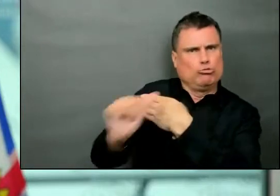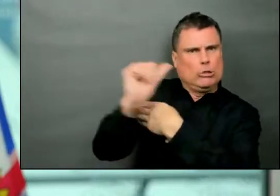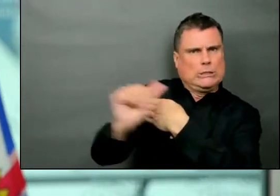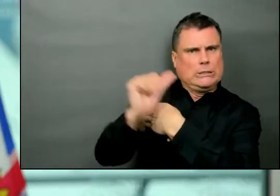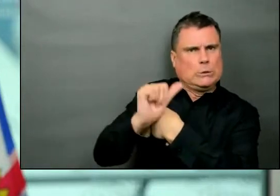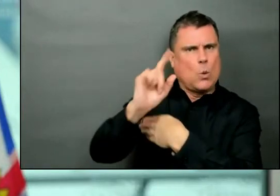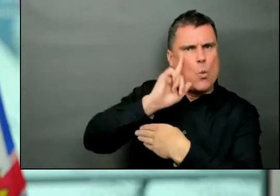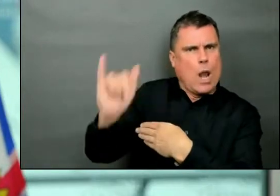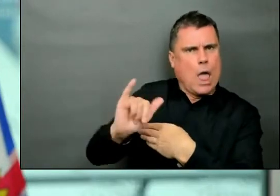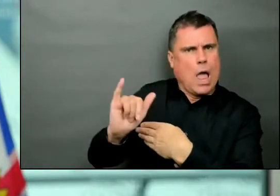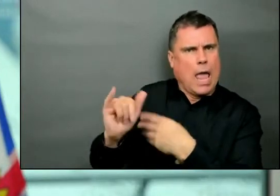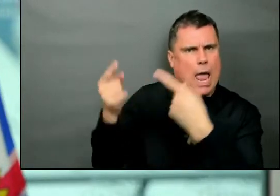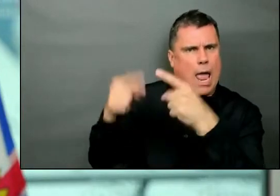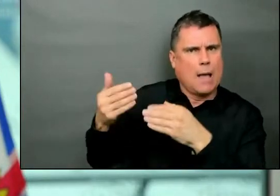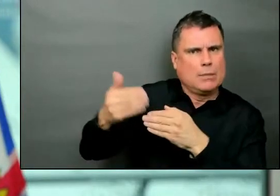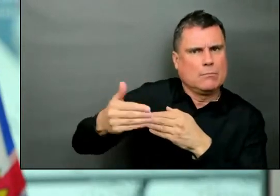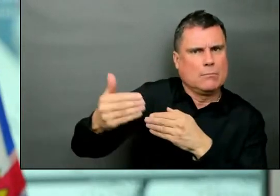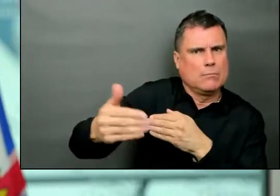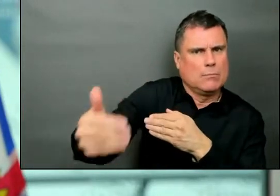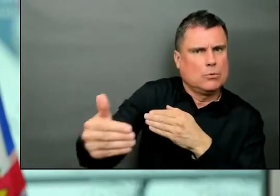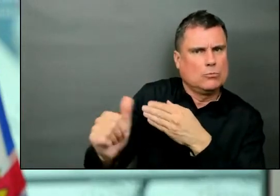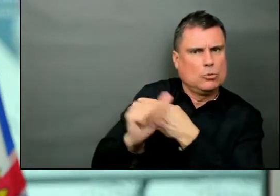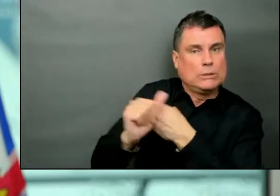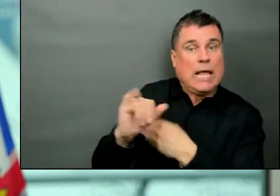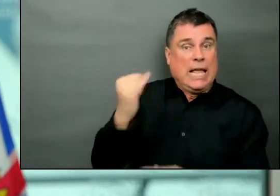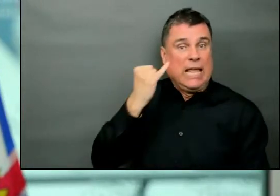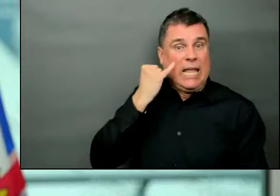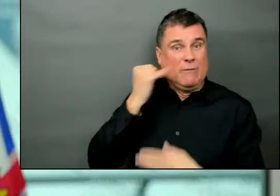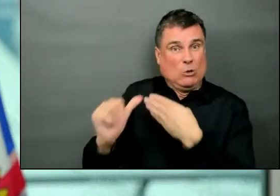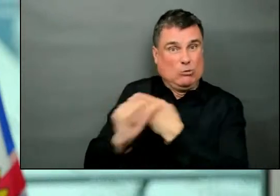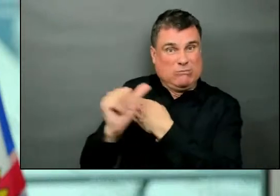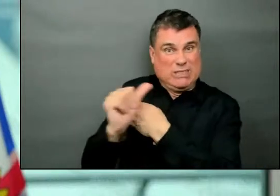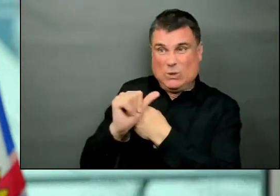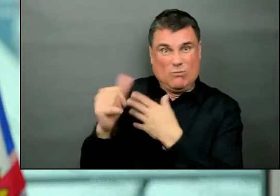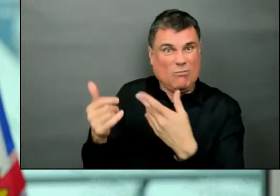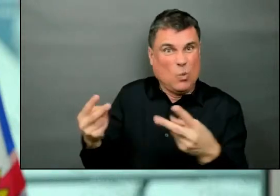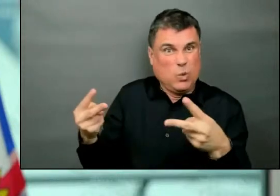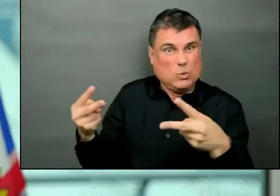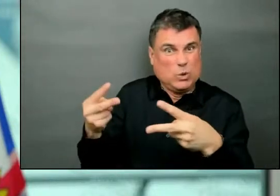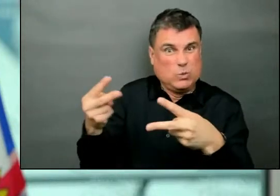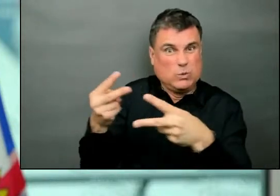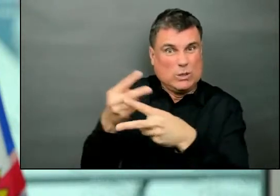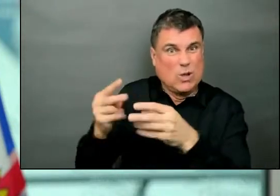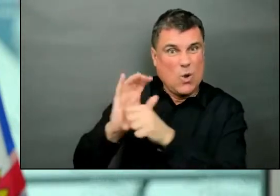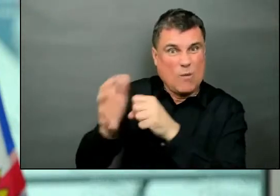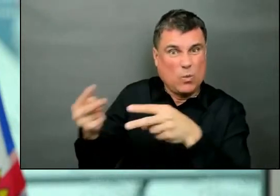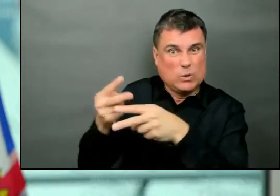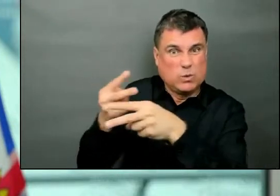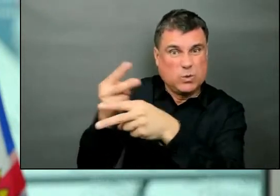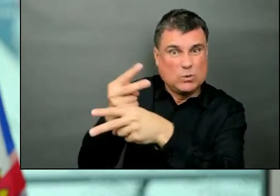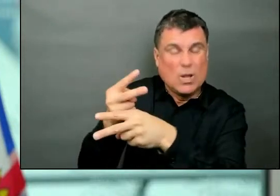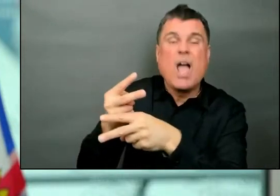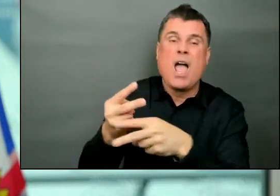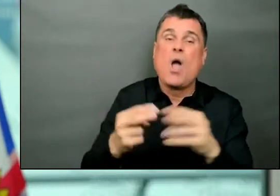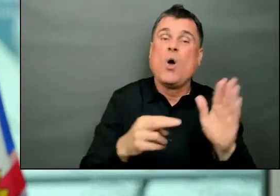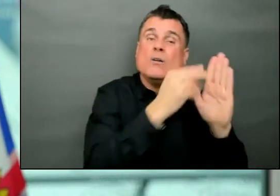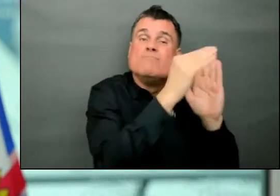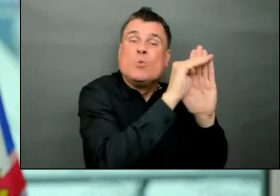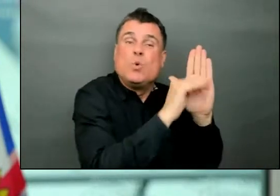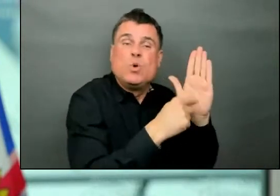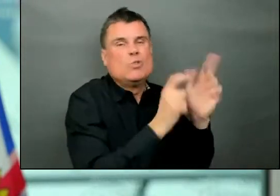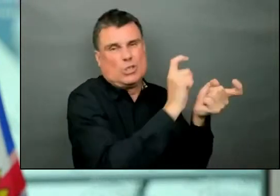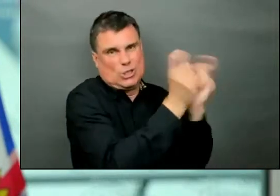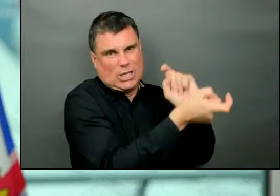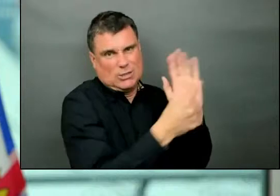those situations where we know that risk goes up. So there was a couple of things that happened in October, November. We